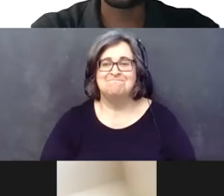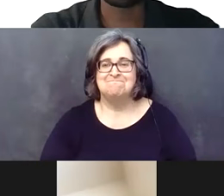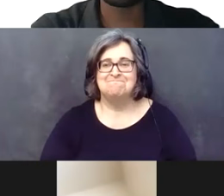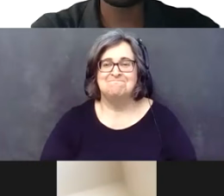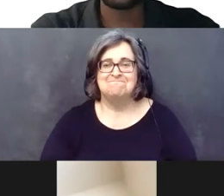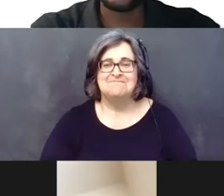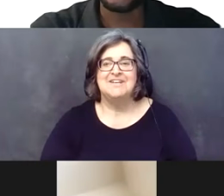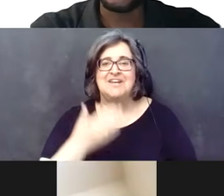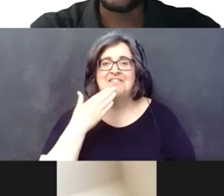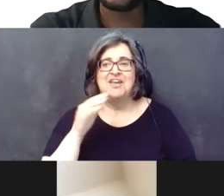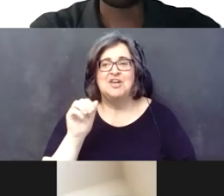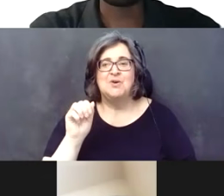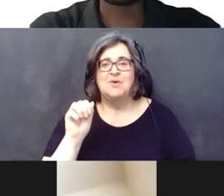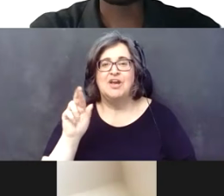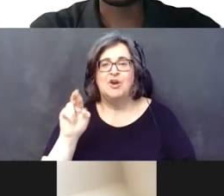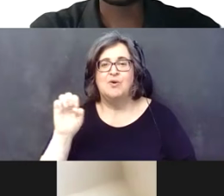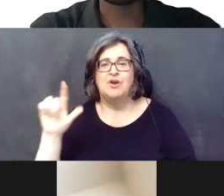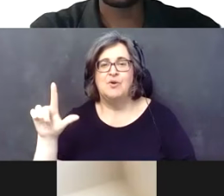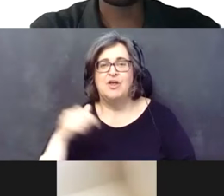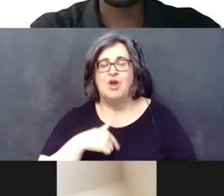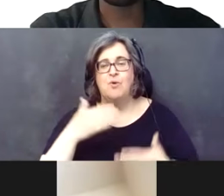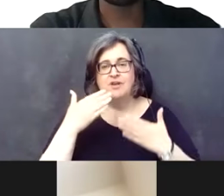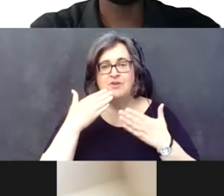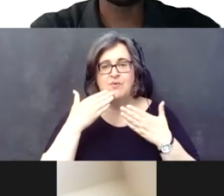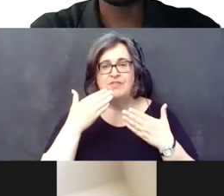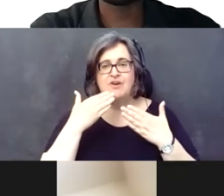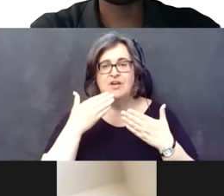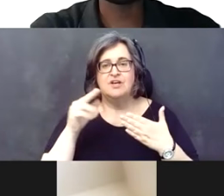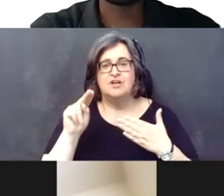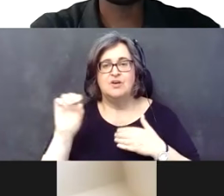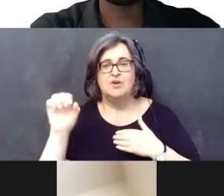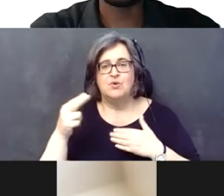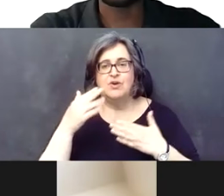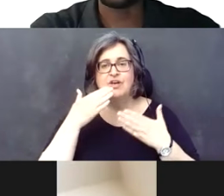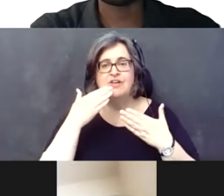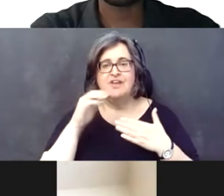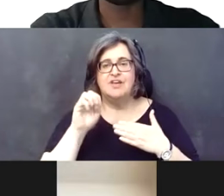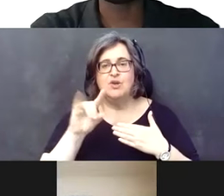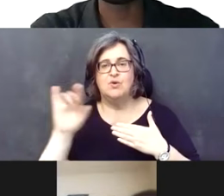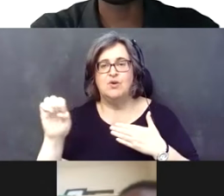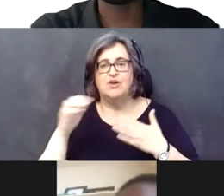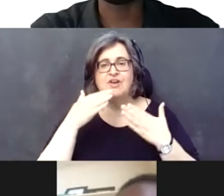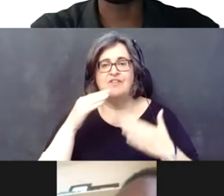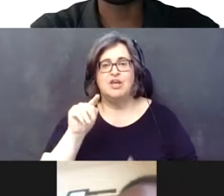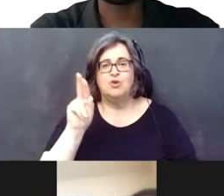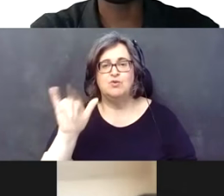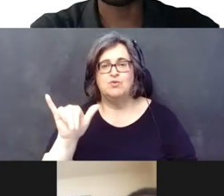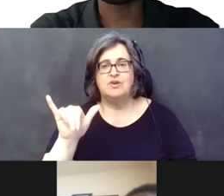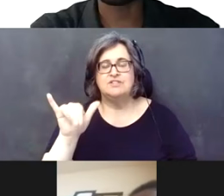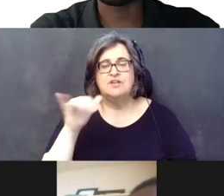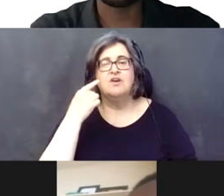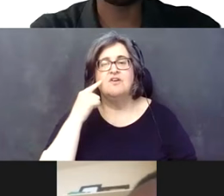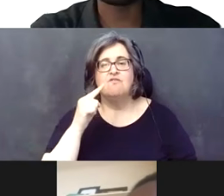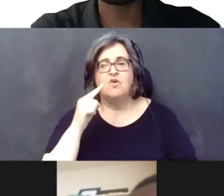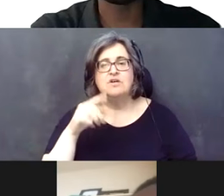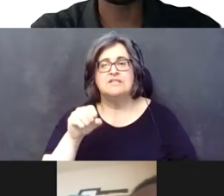Thank you, Ariel. Just want to say thank you, Noah, thank you, Eddie, and thank you, Tracy, for taking